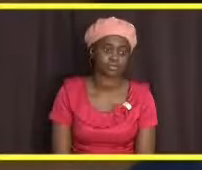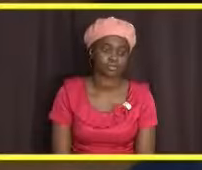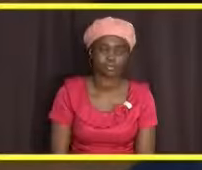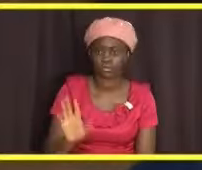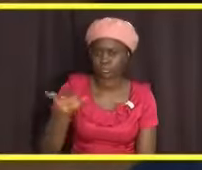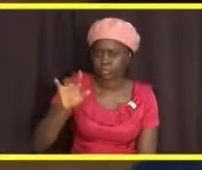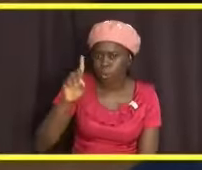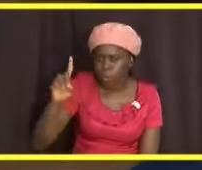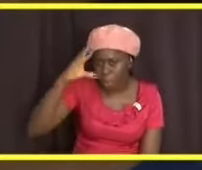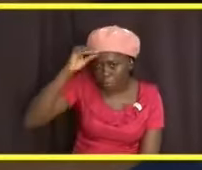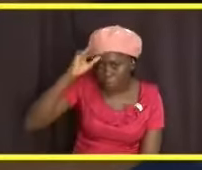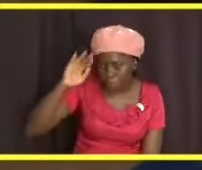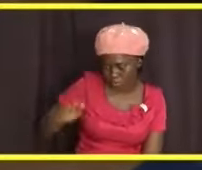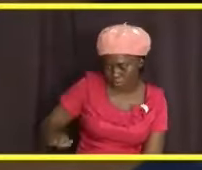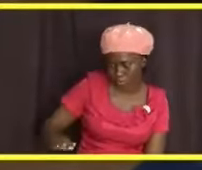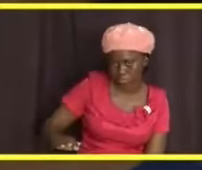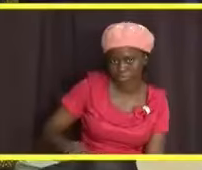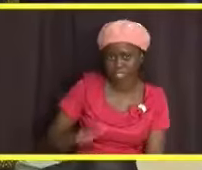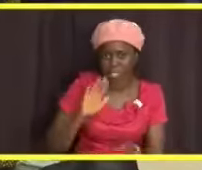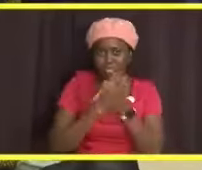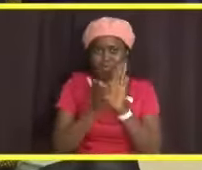One boy got born again.